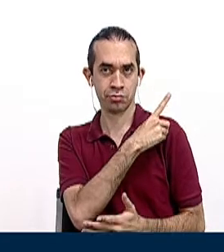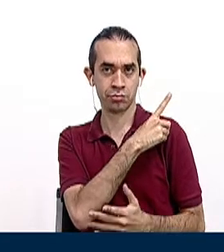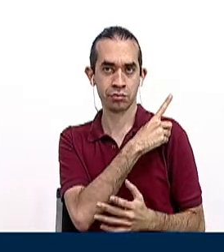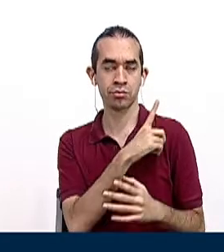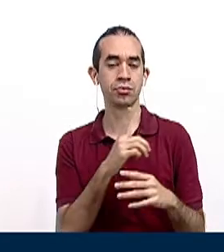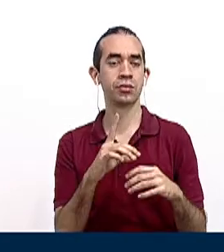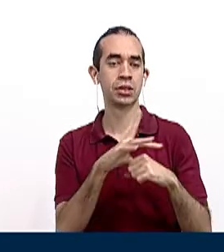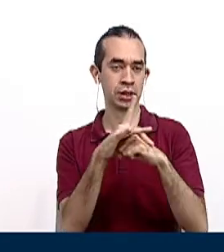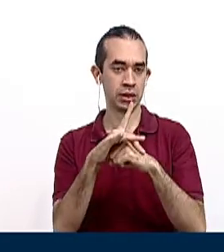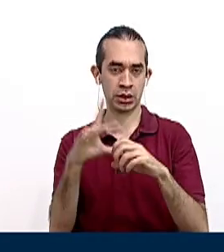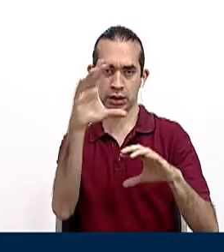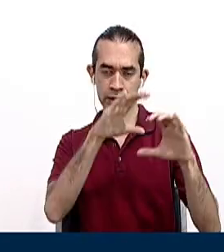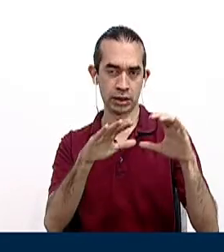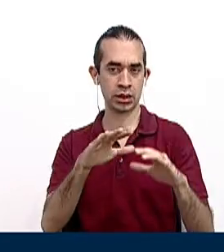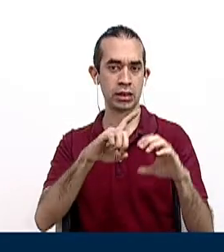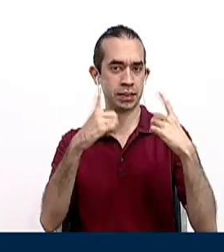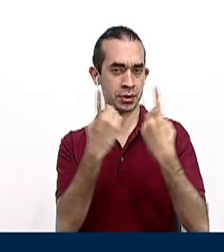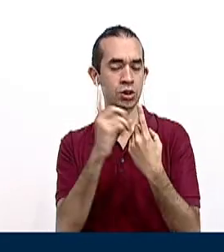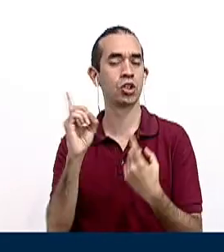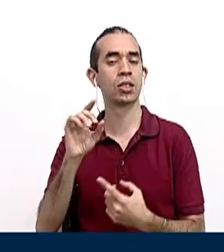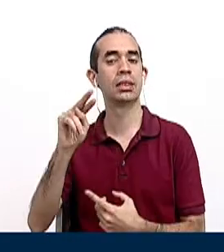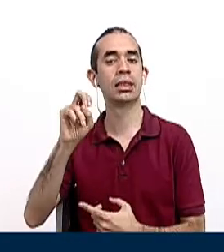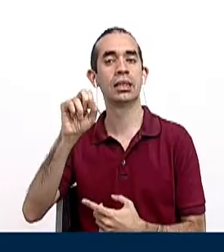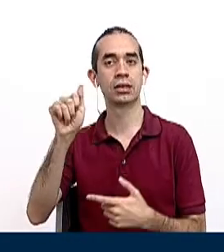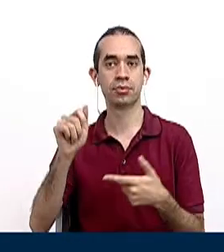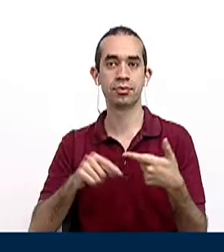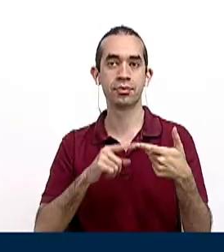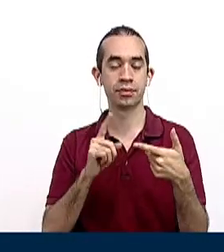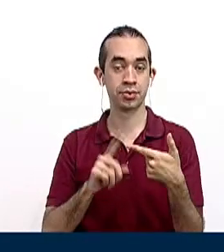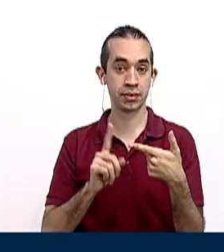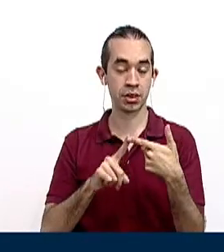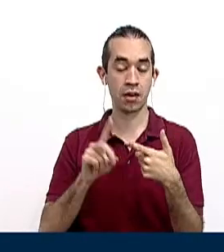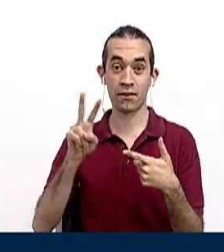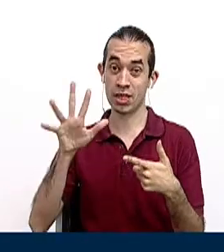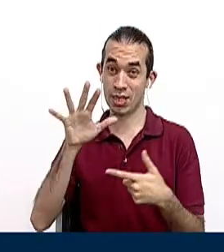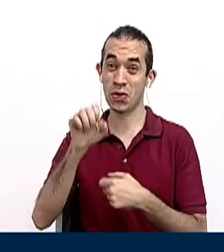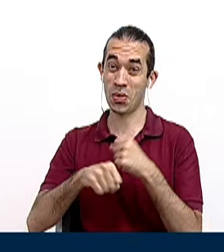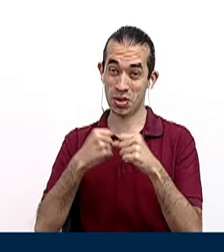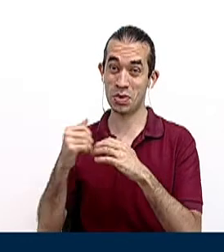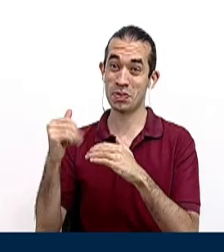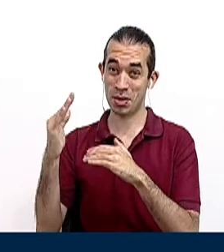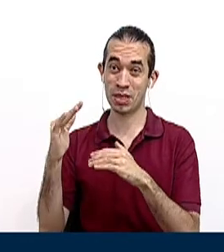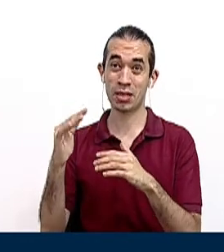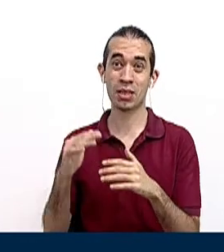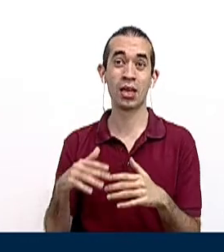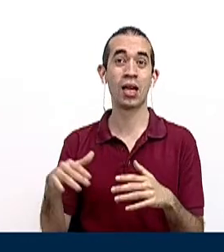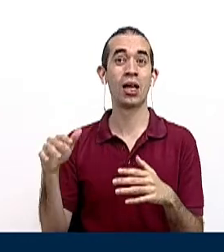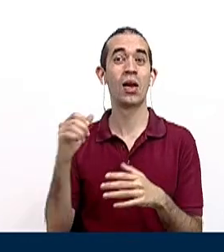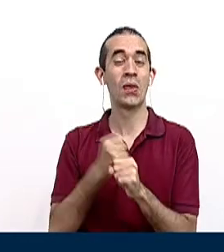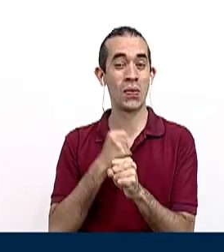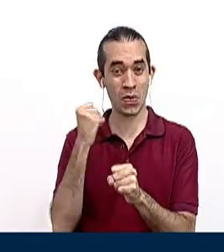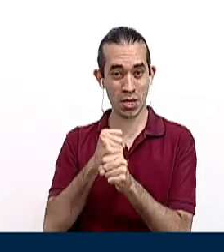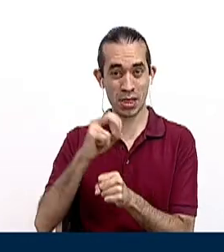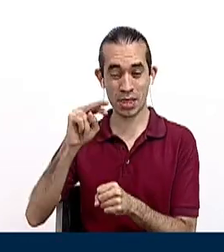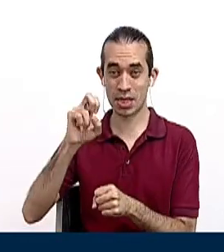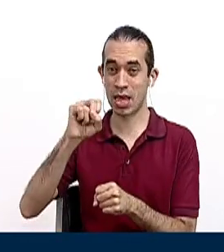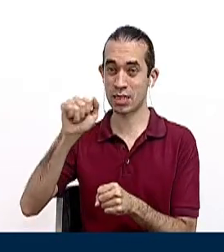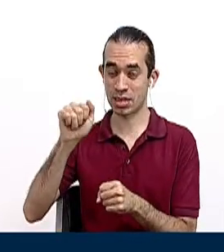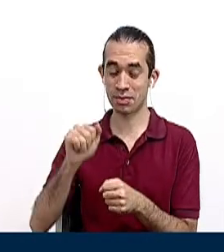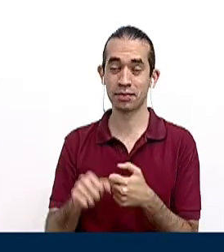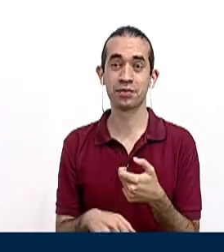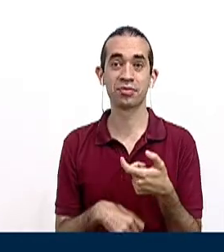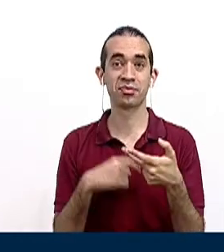Science Division at NASA. Then she has over 25 years working at NASA, so more than 25